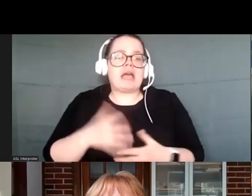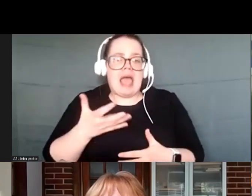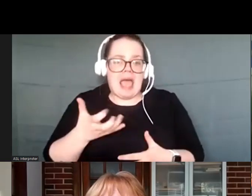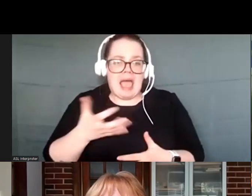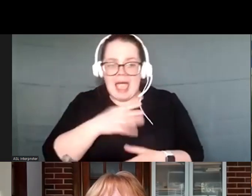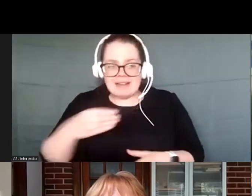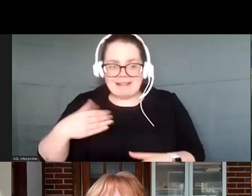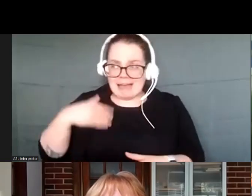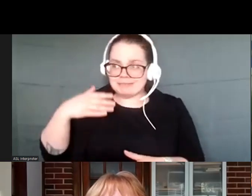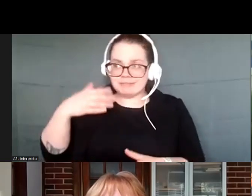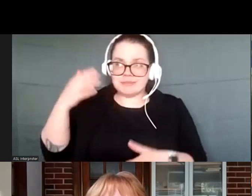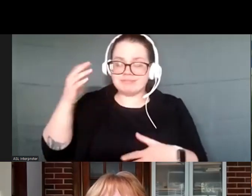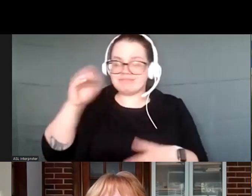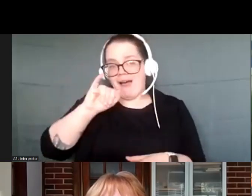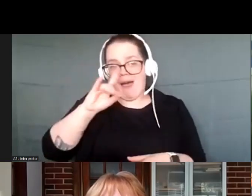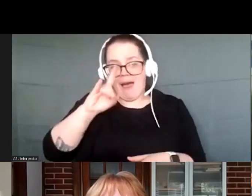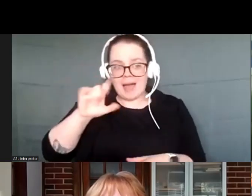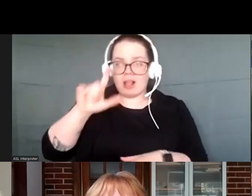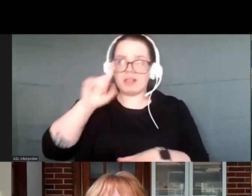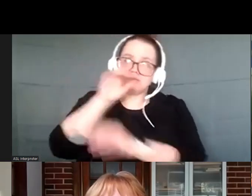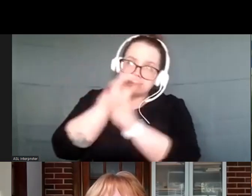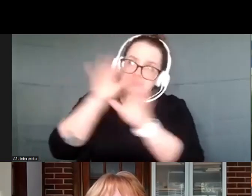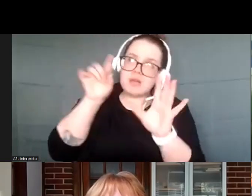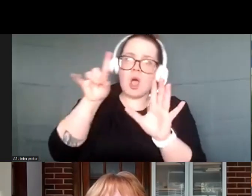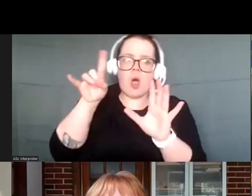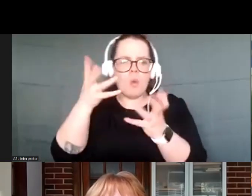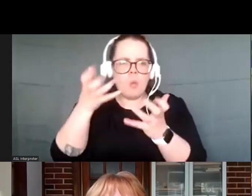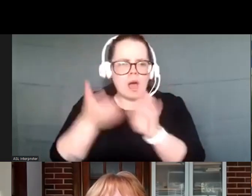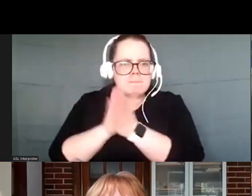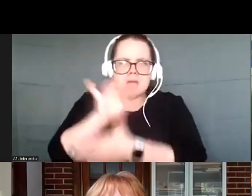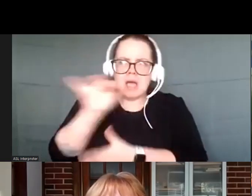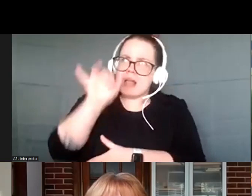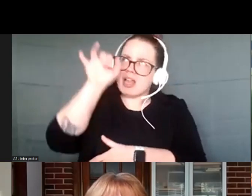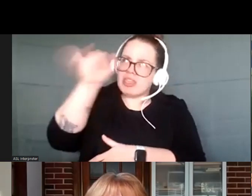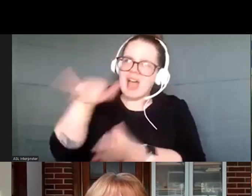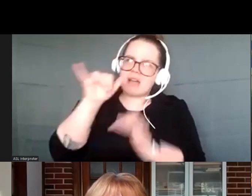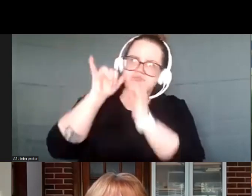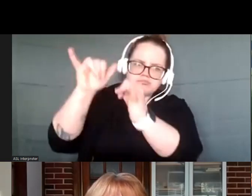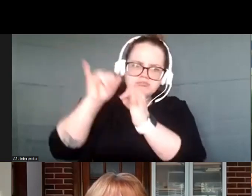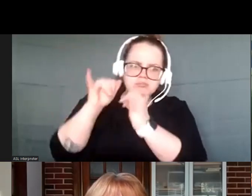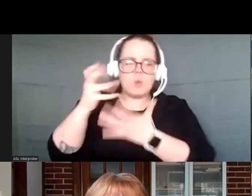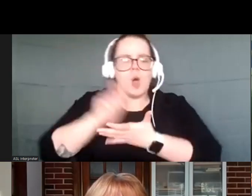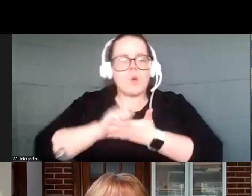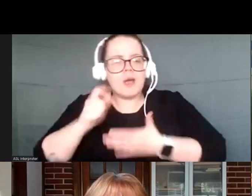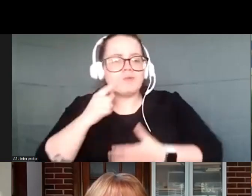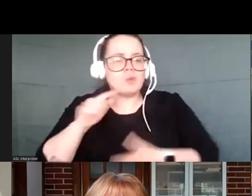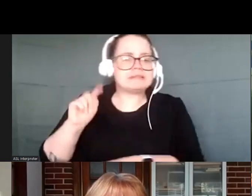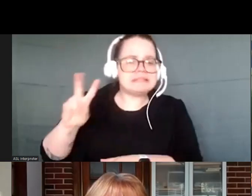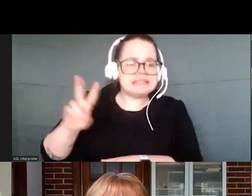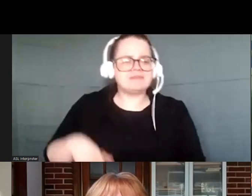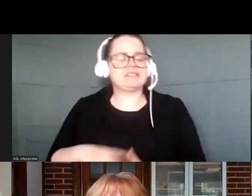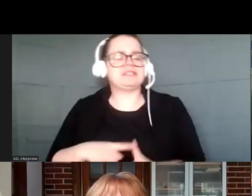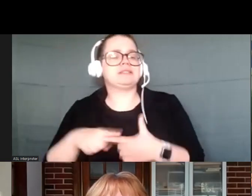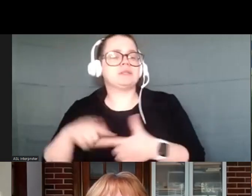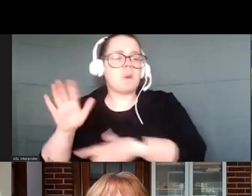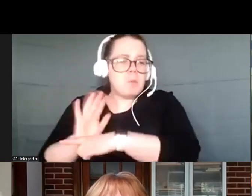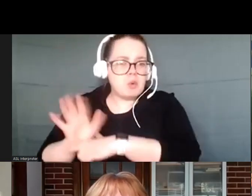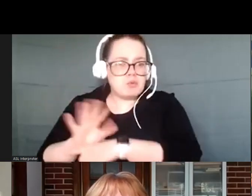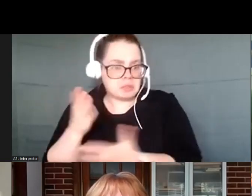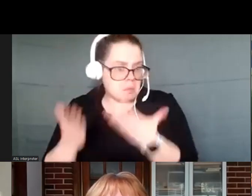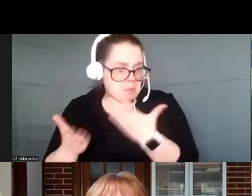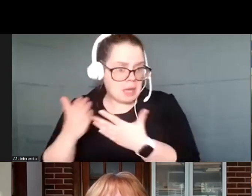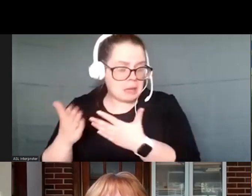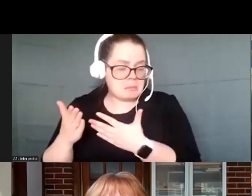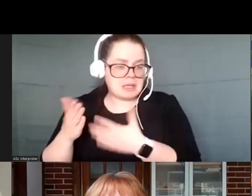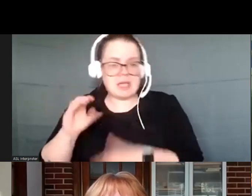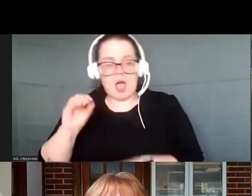Terrence. I want to write for movies and TV and maybe even do an opera. I encouraged him for two reasons. One,